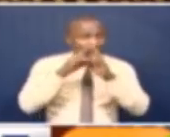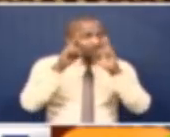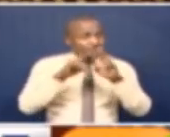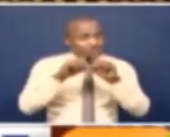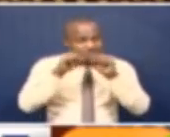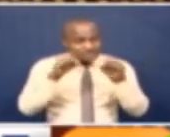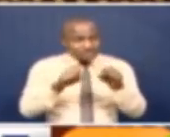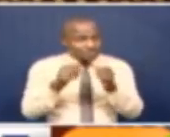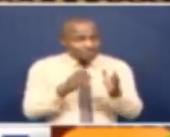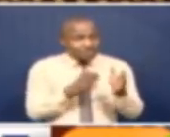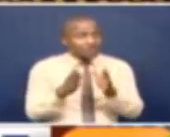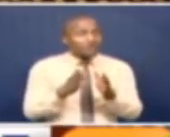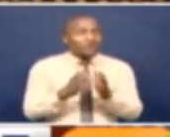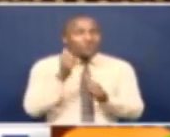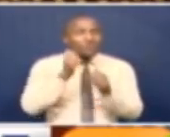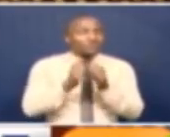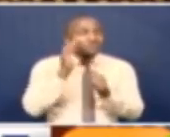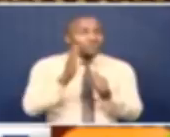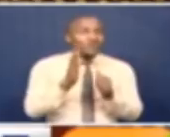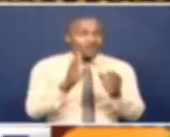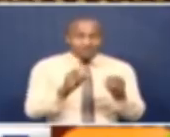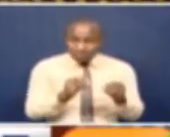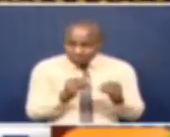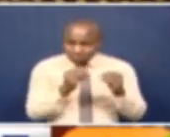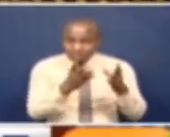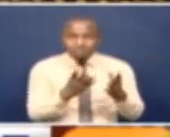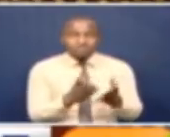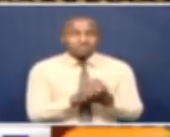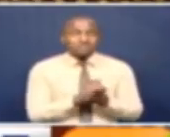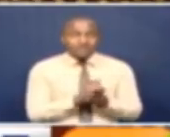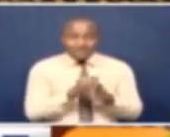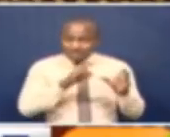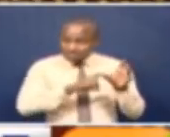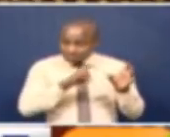mechanism, that will afford you the remedy of secession.